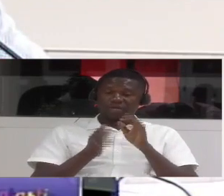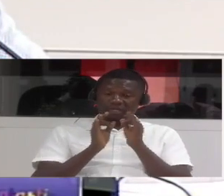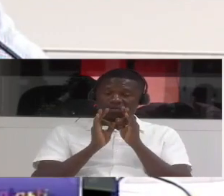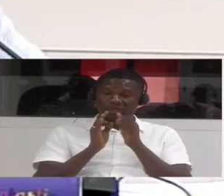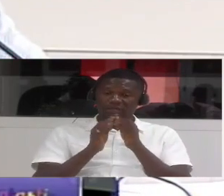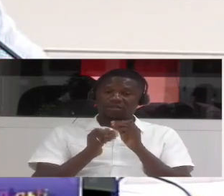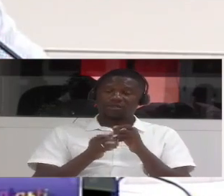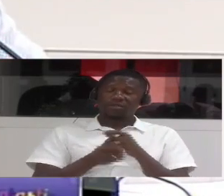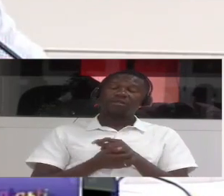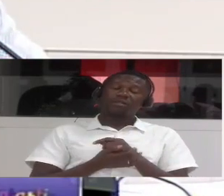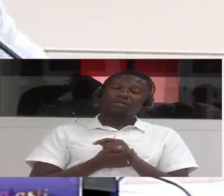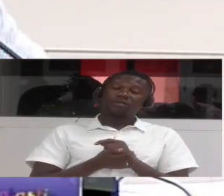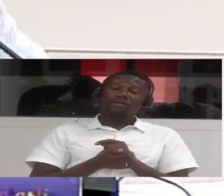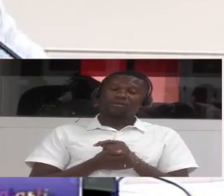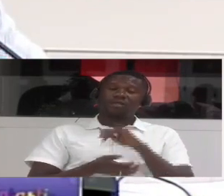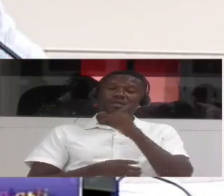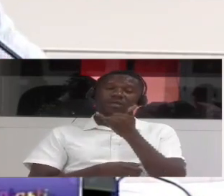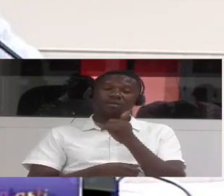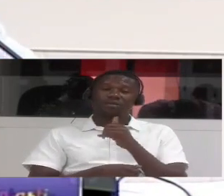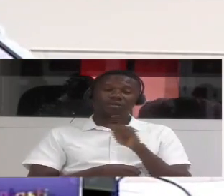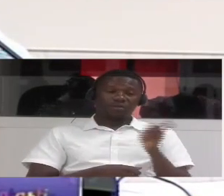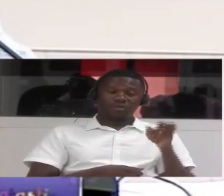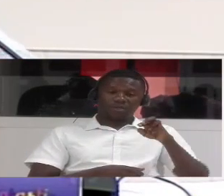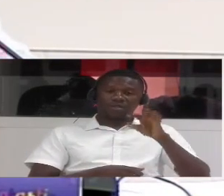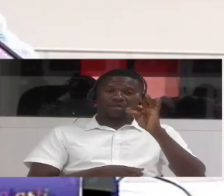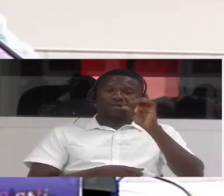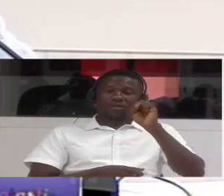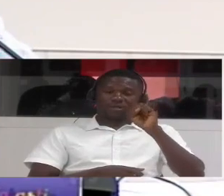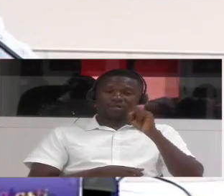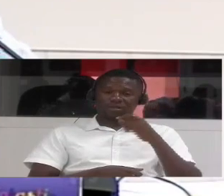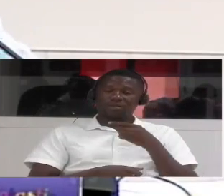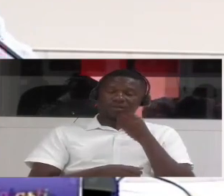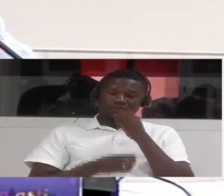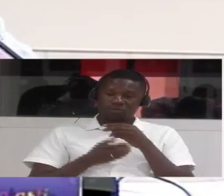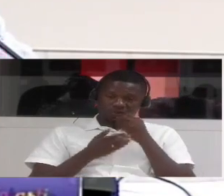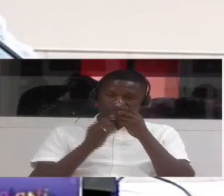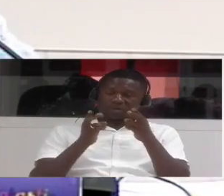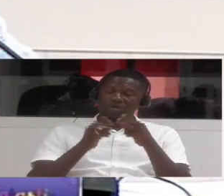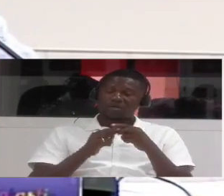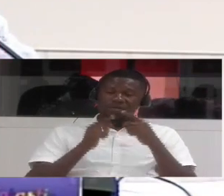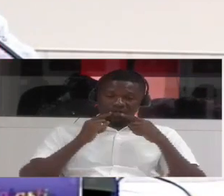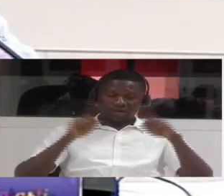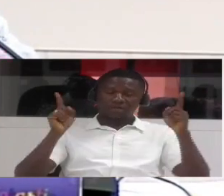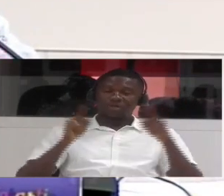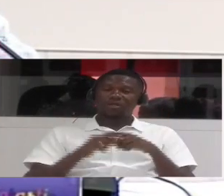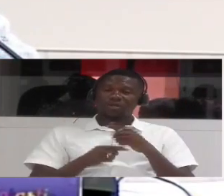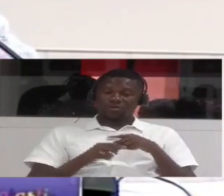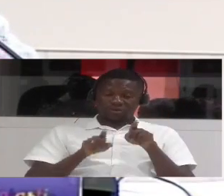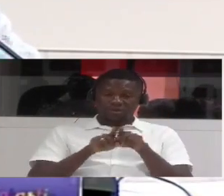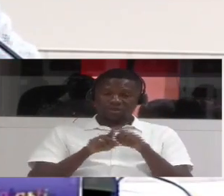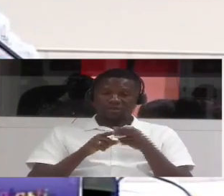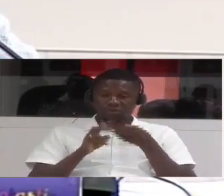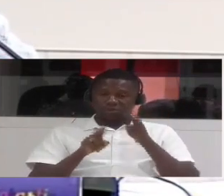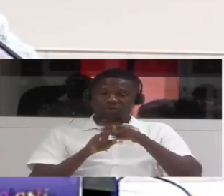the GRTS published it, broadcast it, but it was also, it was the same reporter who shared the story with Observer and The